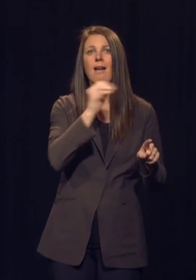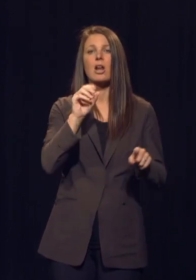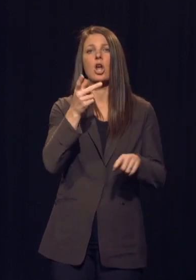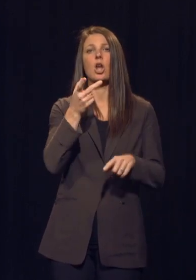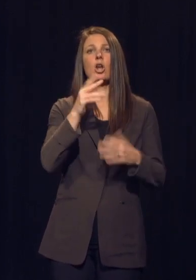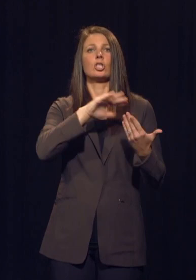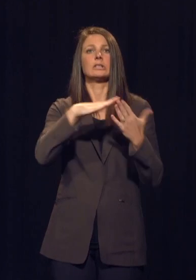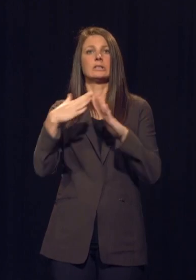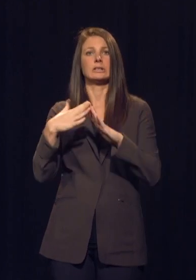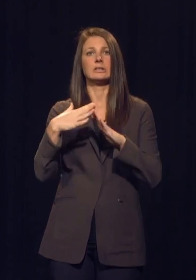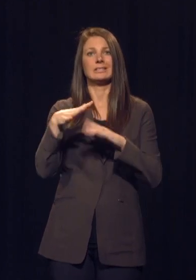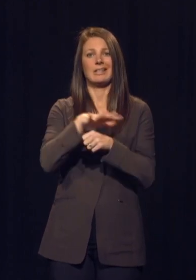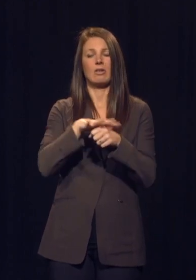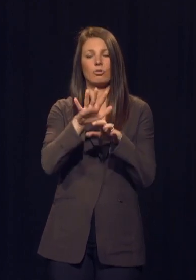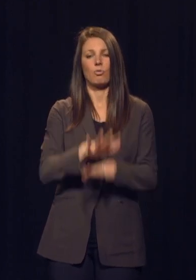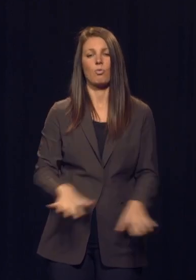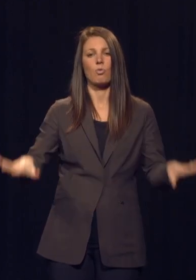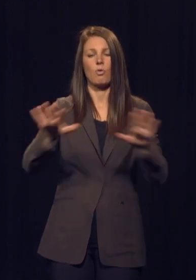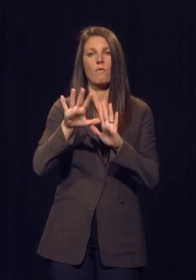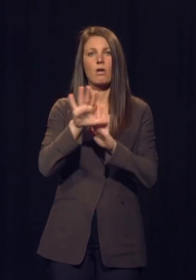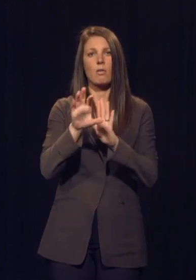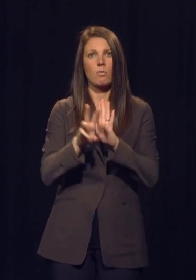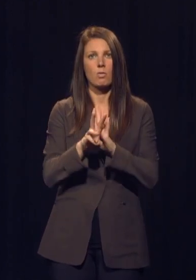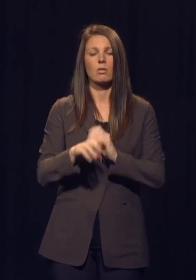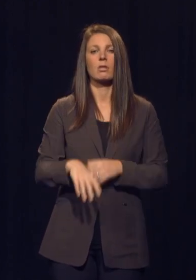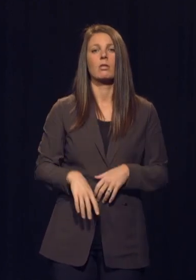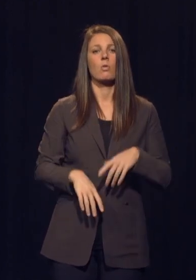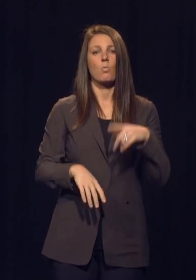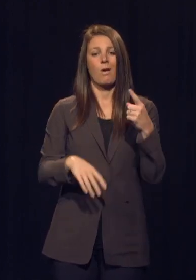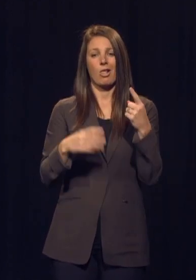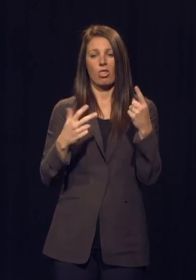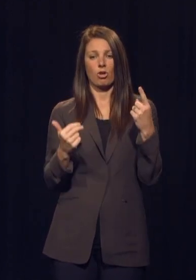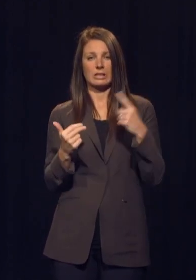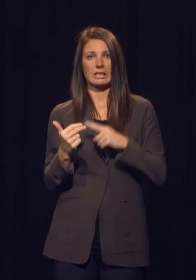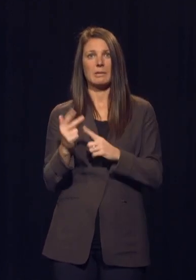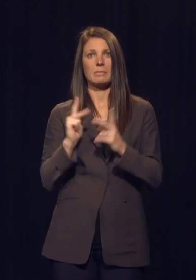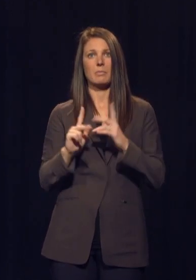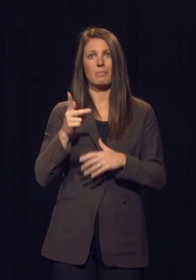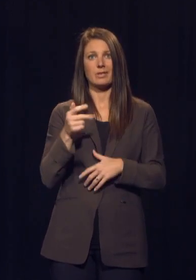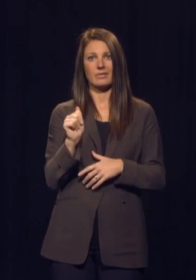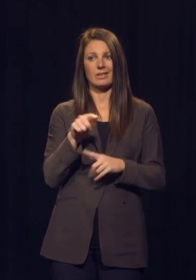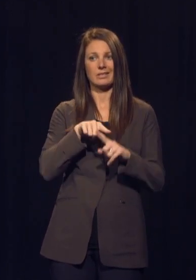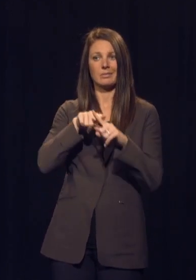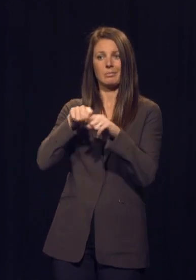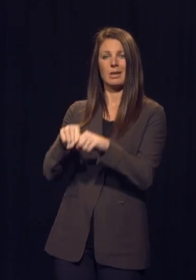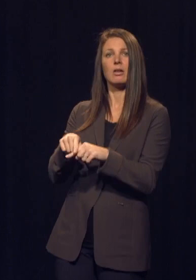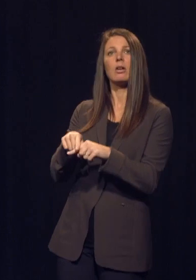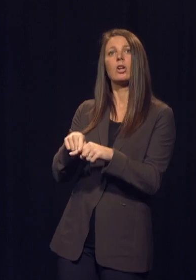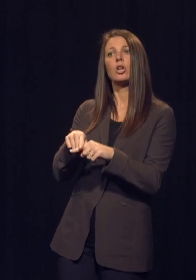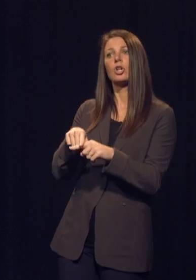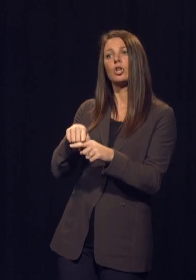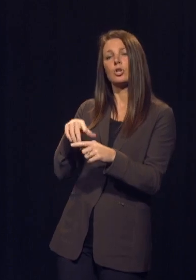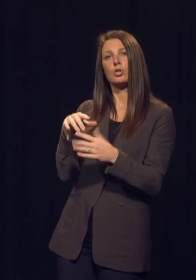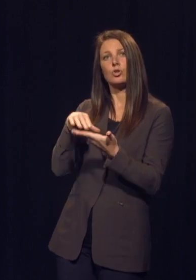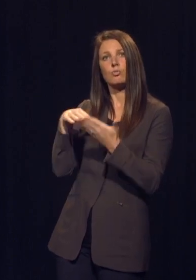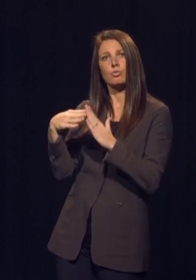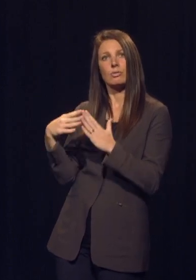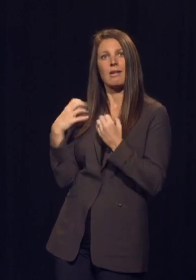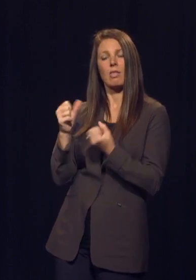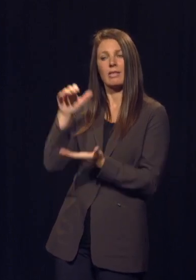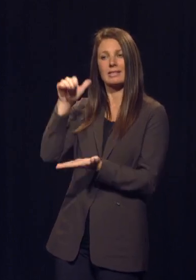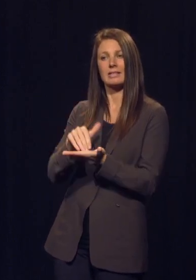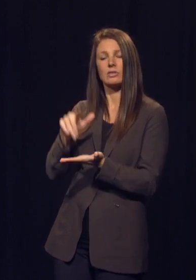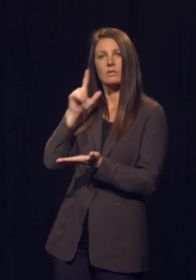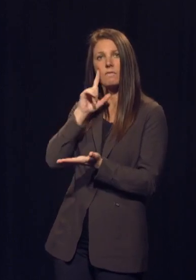throughout the Commonwealth. One in every 13 Pennsylvanians count on community health centers for their medical, dental,